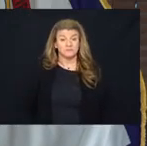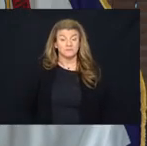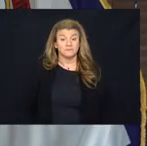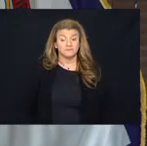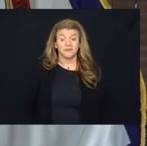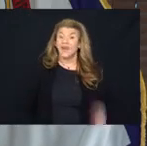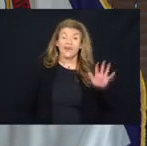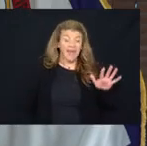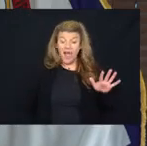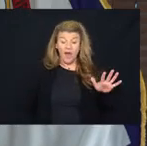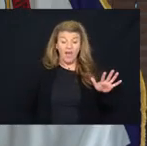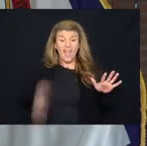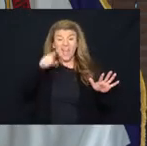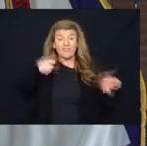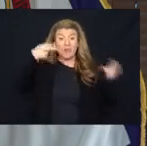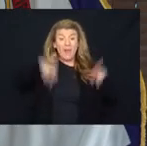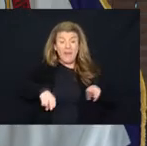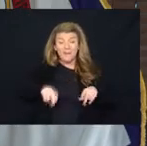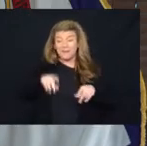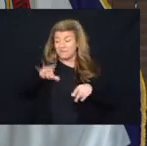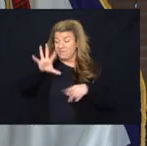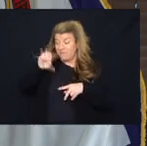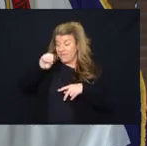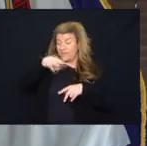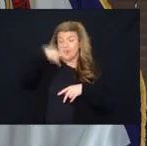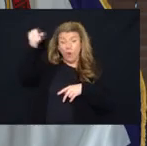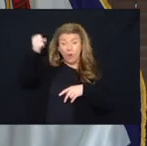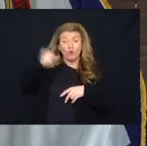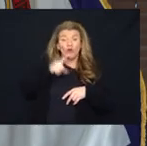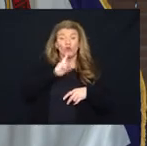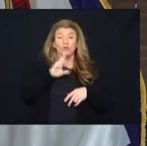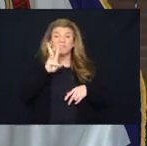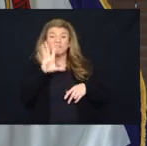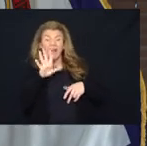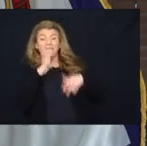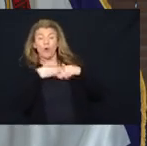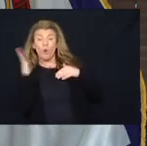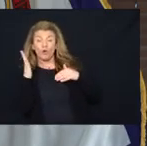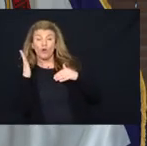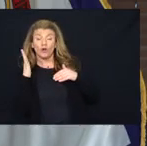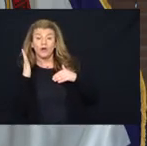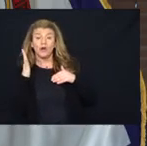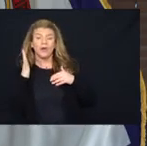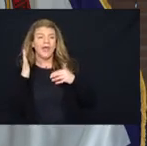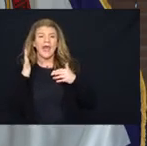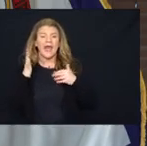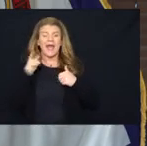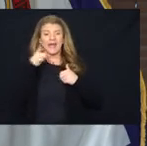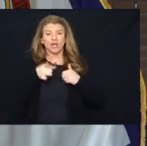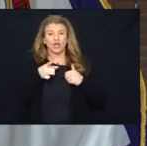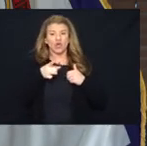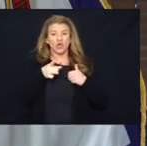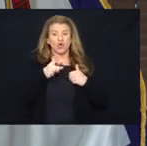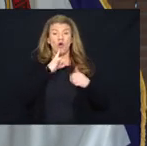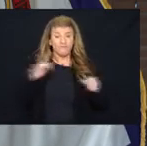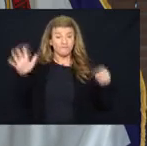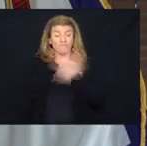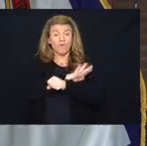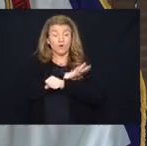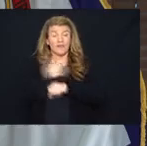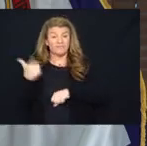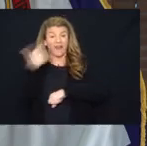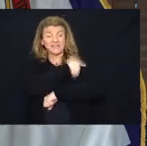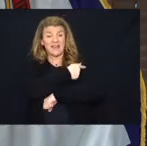Now, if you happen to be 50 and older, or you happen to be 65 and older, and you absolutely are fully